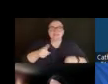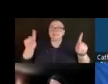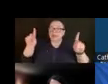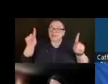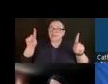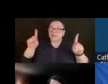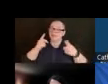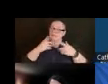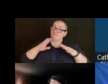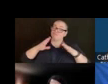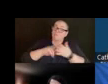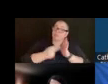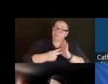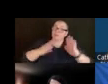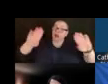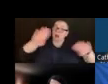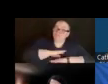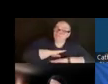and contentment.